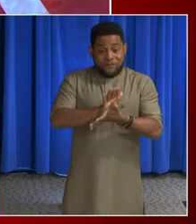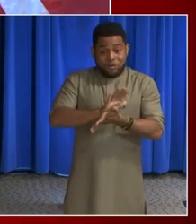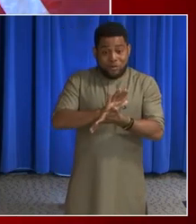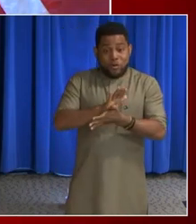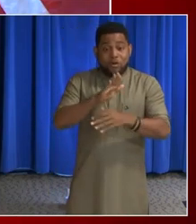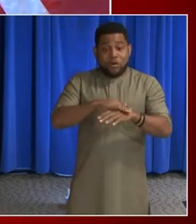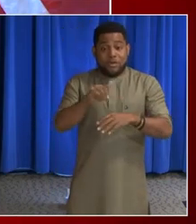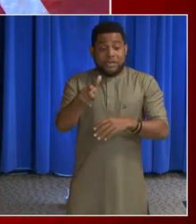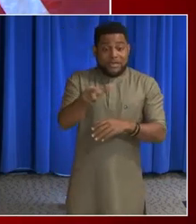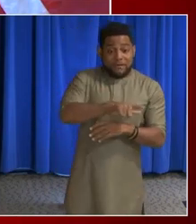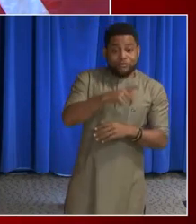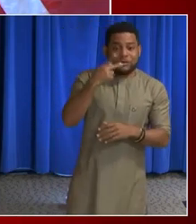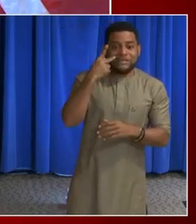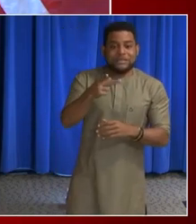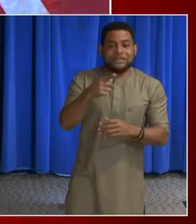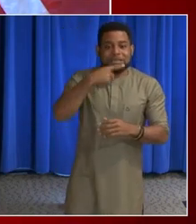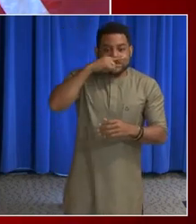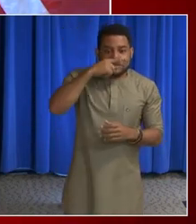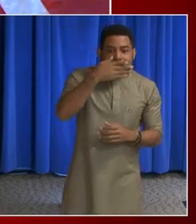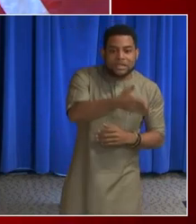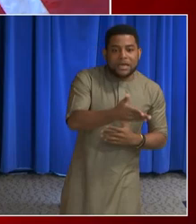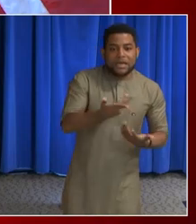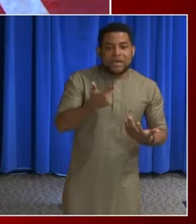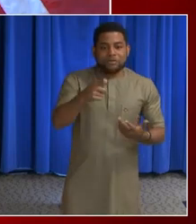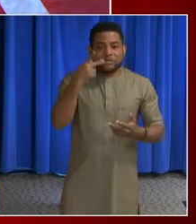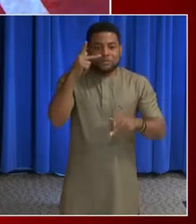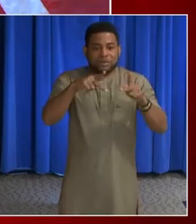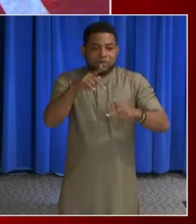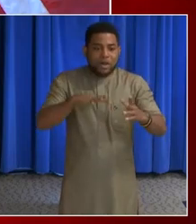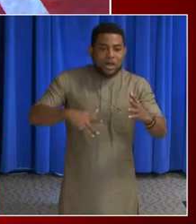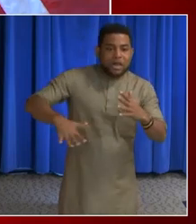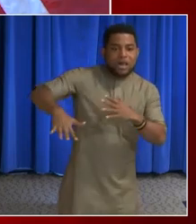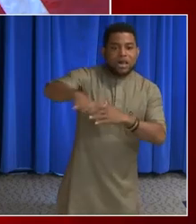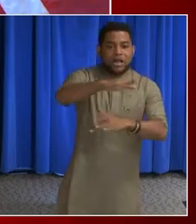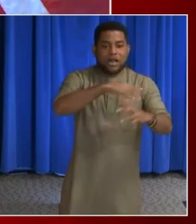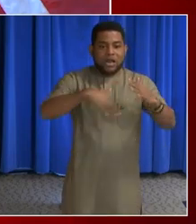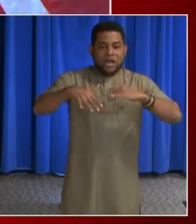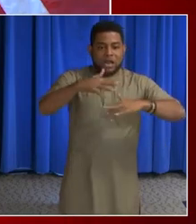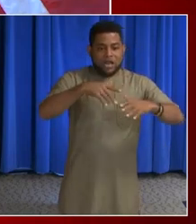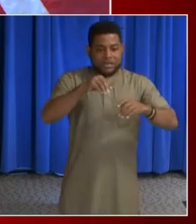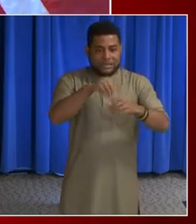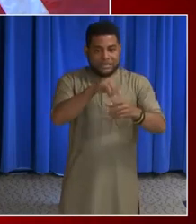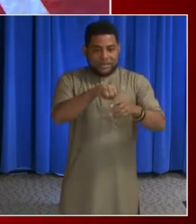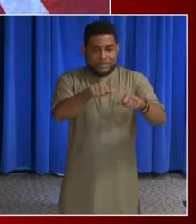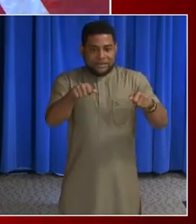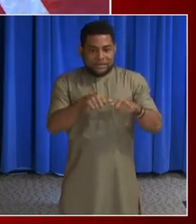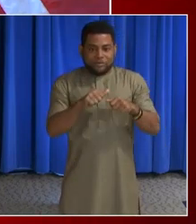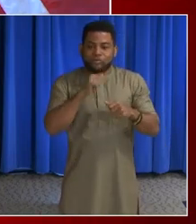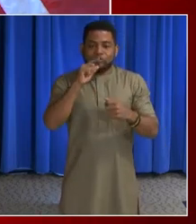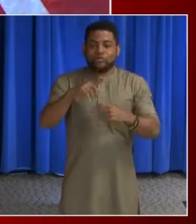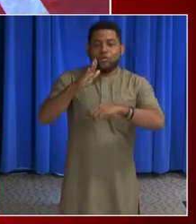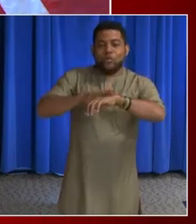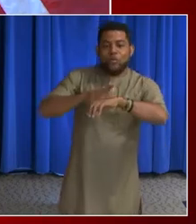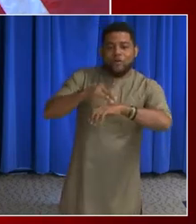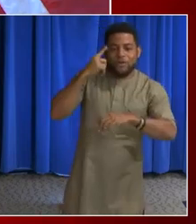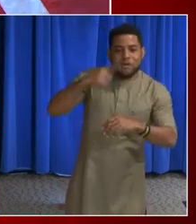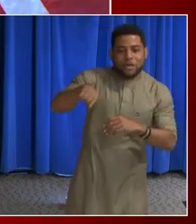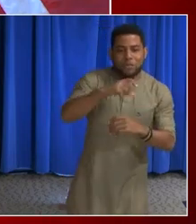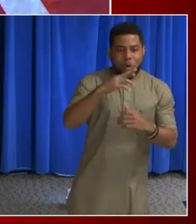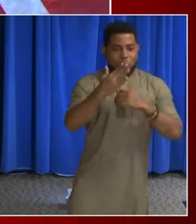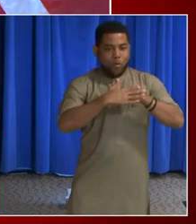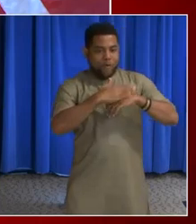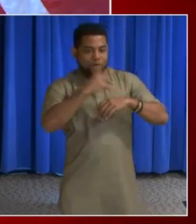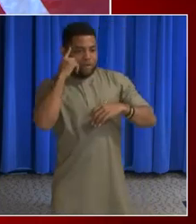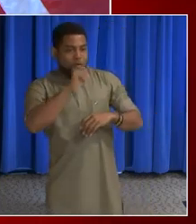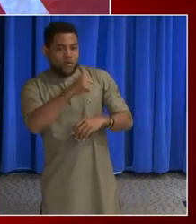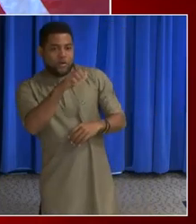moon bounce. There are some kids there. There are people around that. I don't know if the warning was for them. I don't know if the warning was, the other officers hadn't